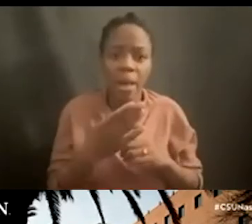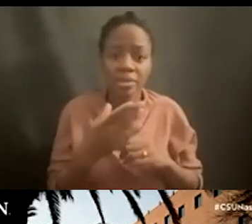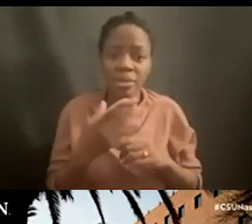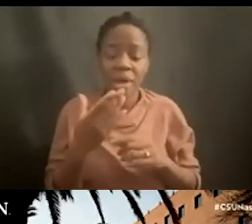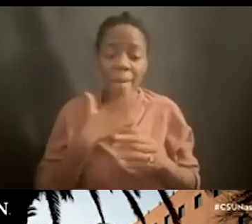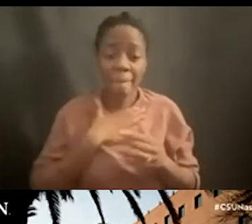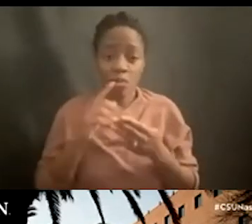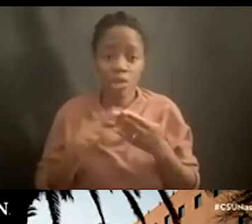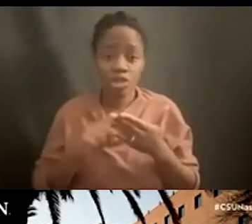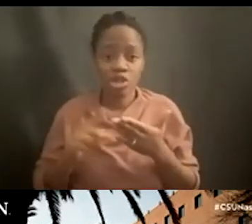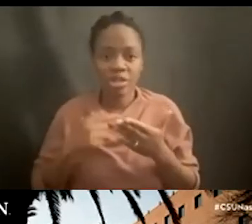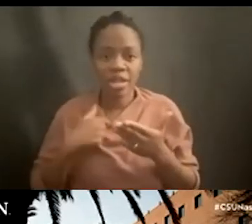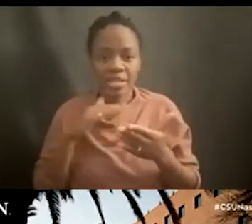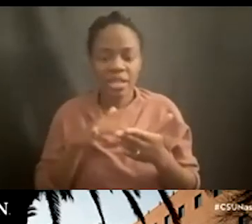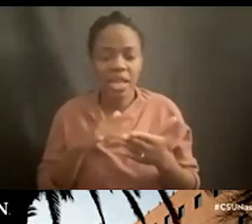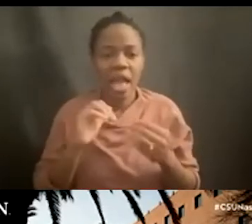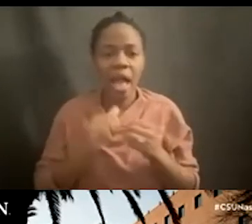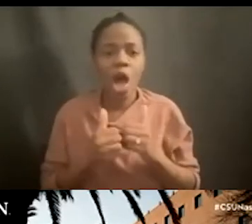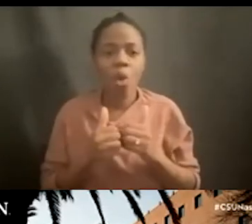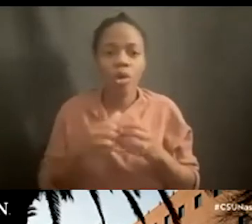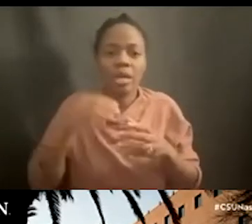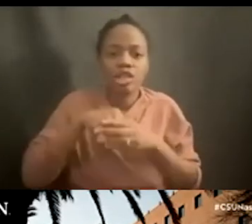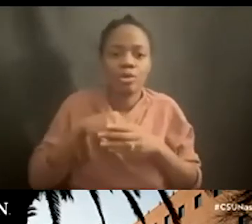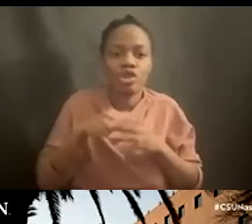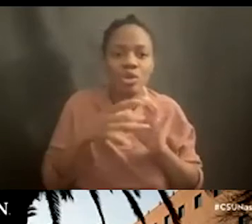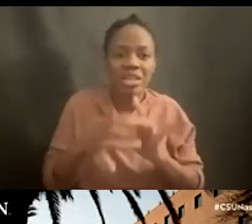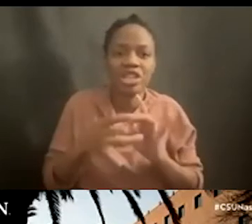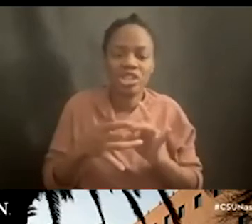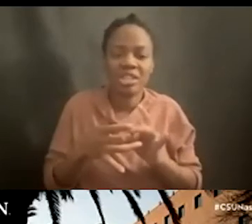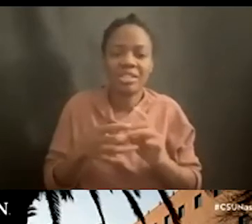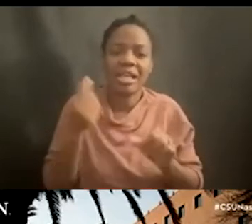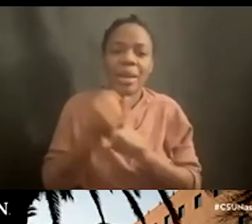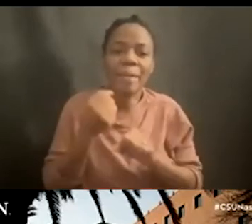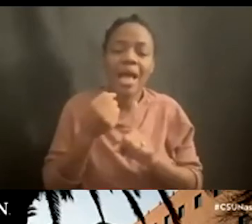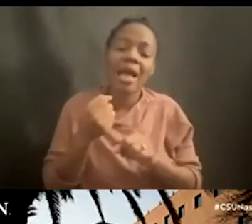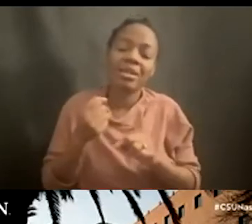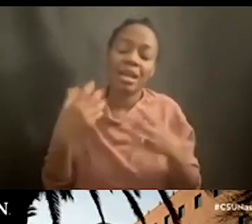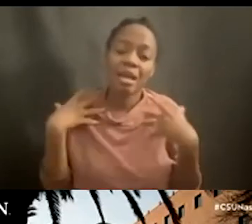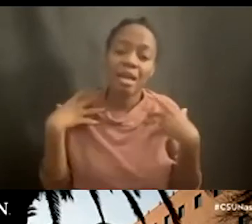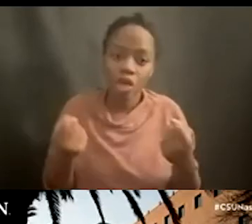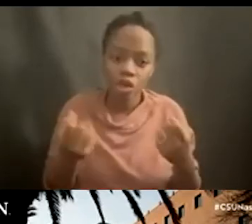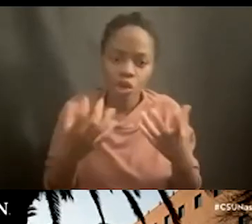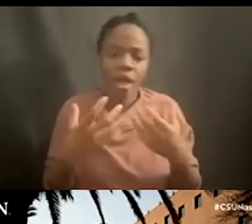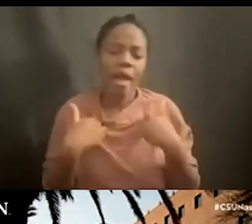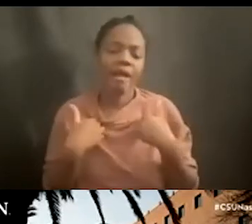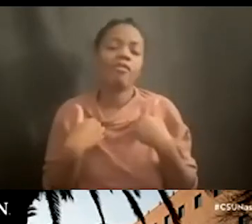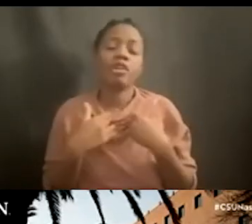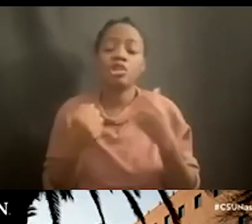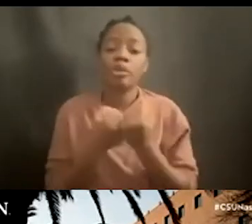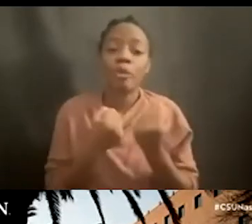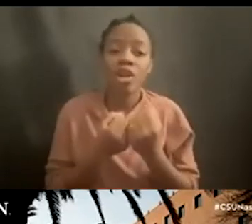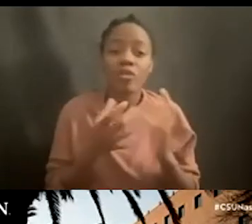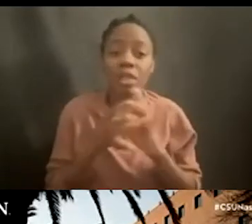how interpersonal connections impact health, and having those connections with other people, having supportive relationships is so important,